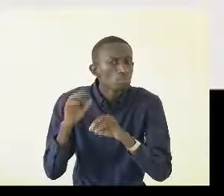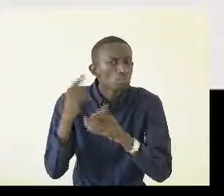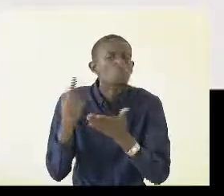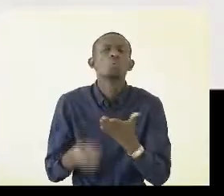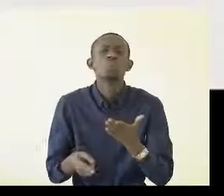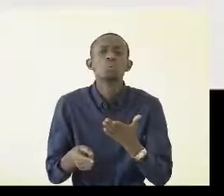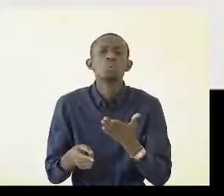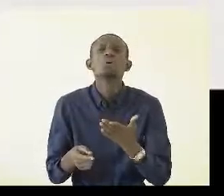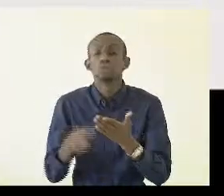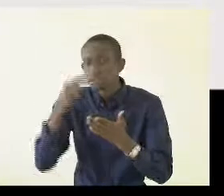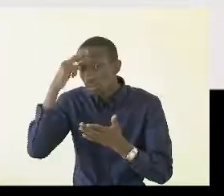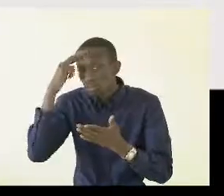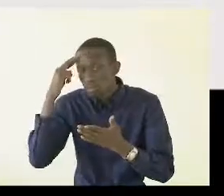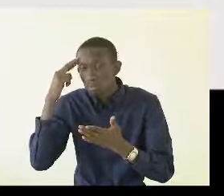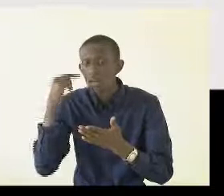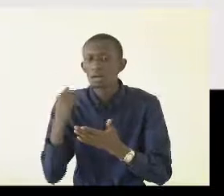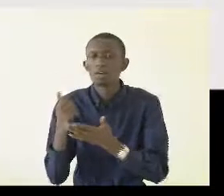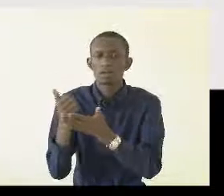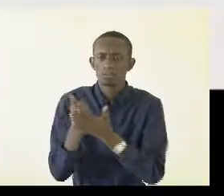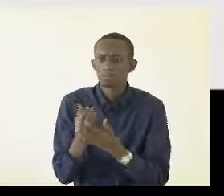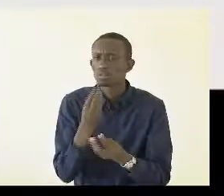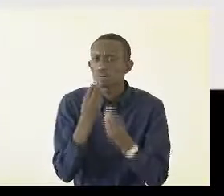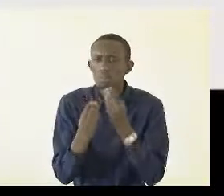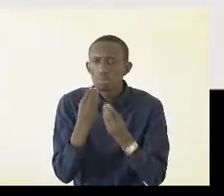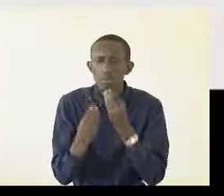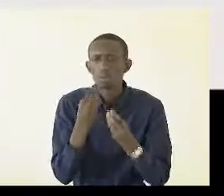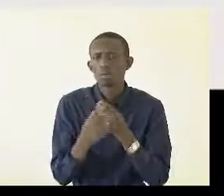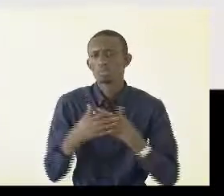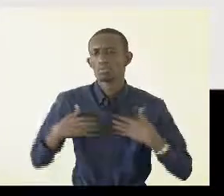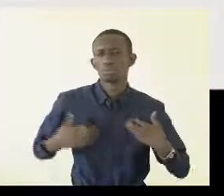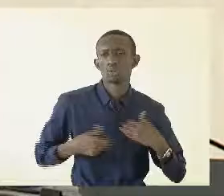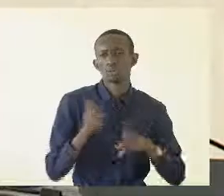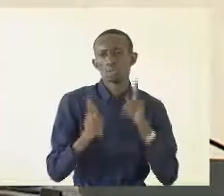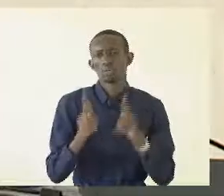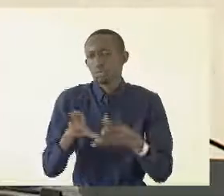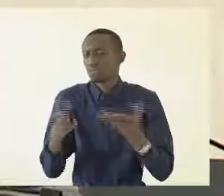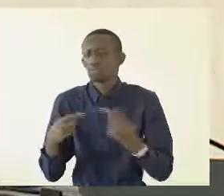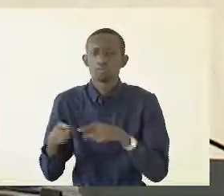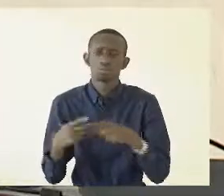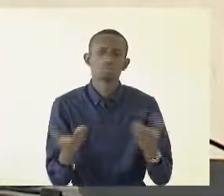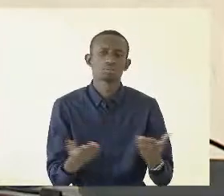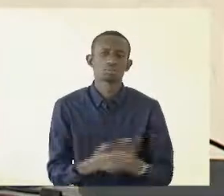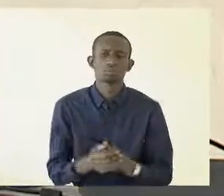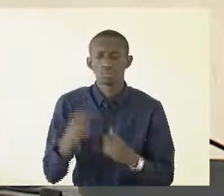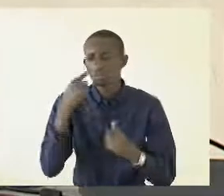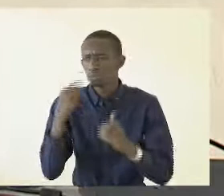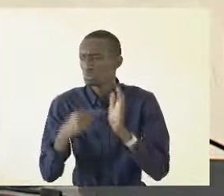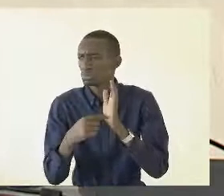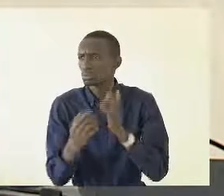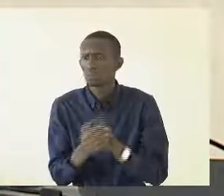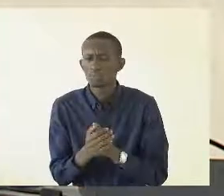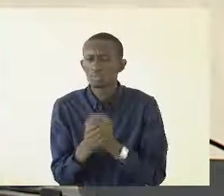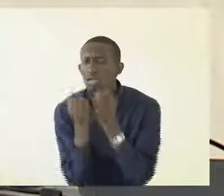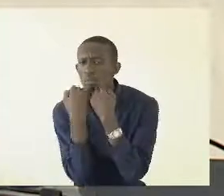because they are food source for many organisms. Of course, we have talked about corn or maize. You eat